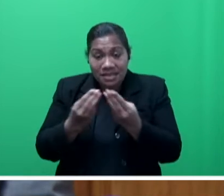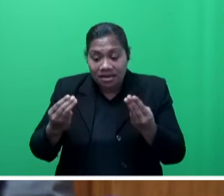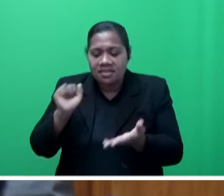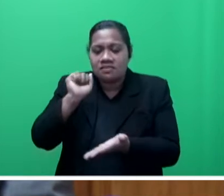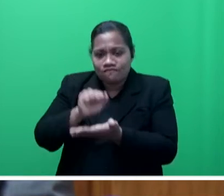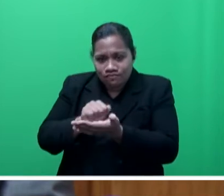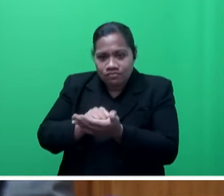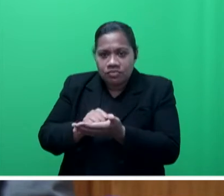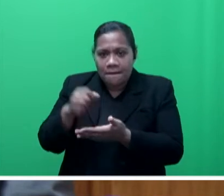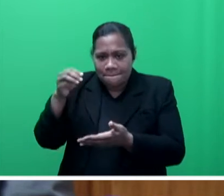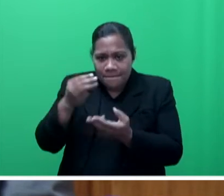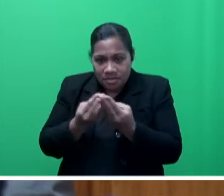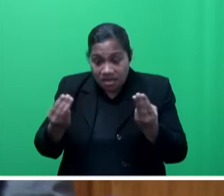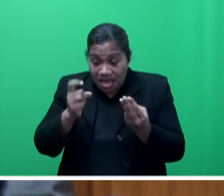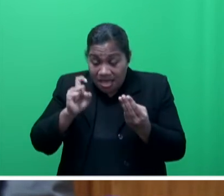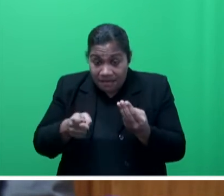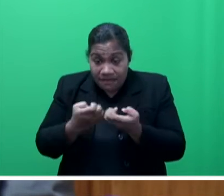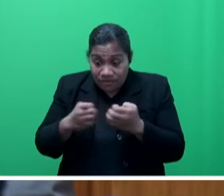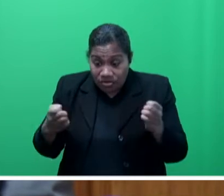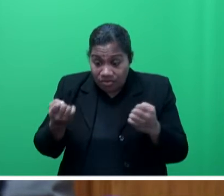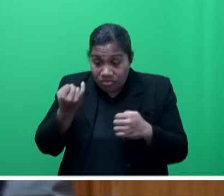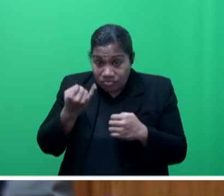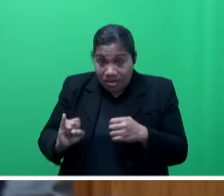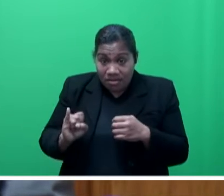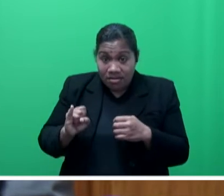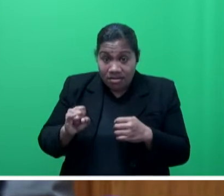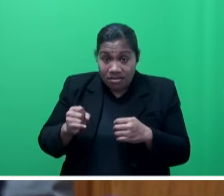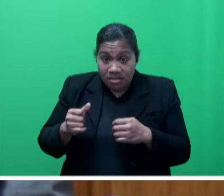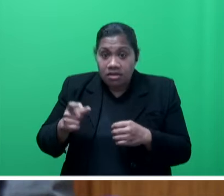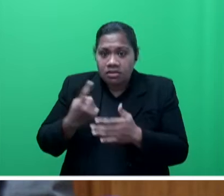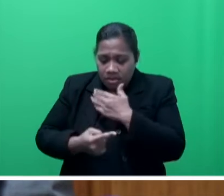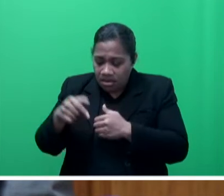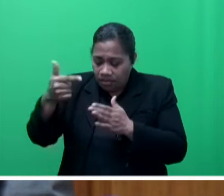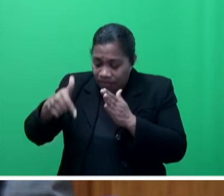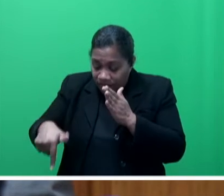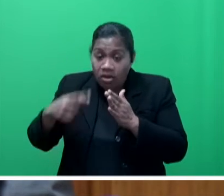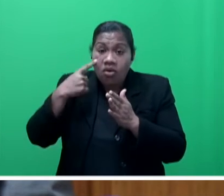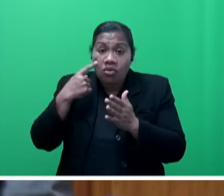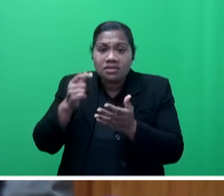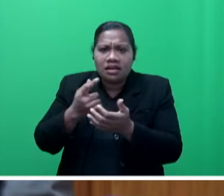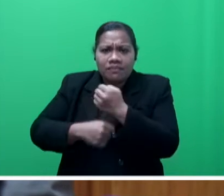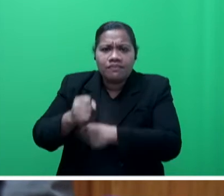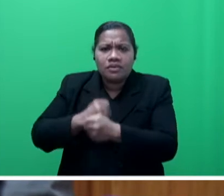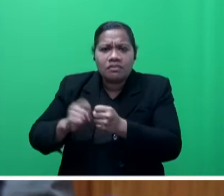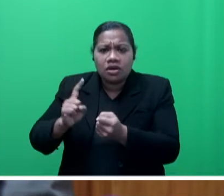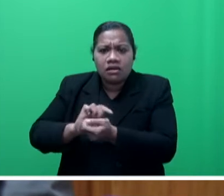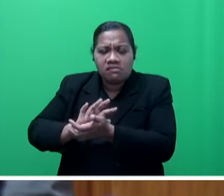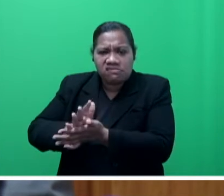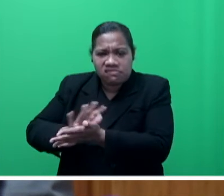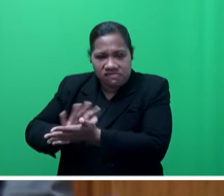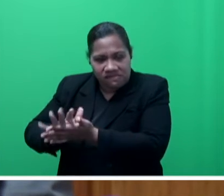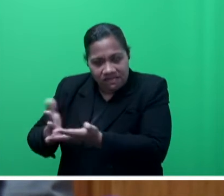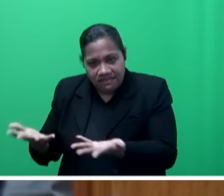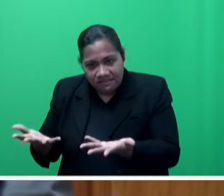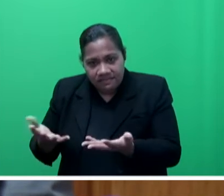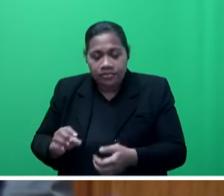sometimes if the wrong materials are used, then the borehole itself gets contaminated, and that is something that we've seen over time. There's a